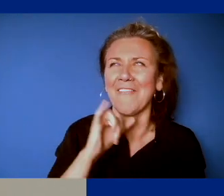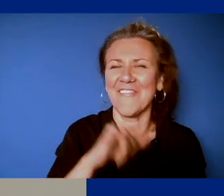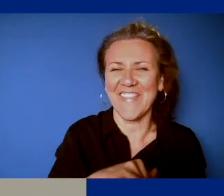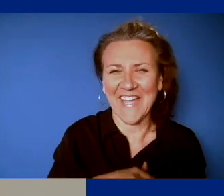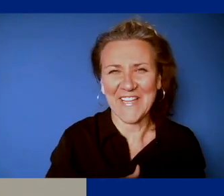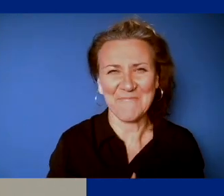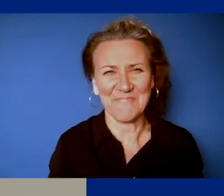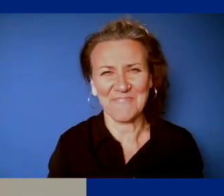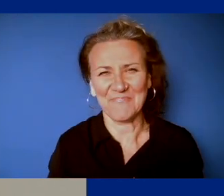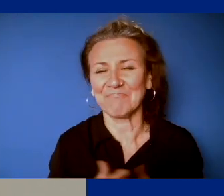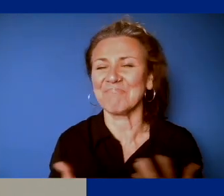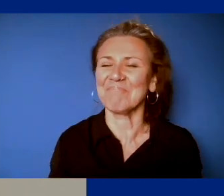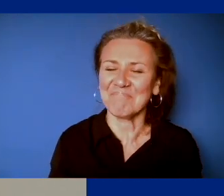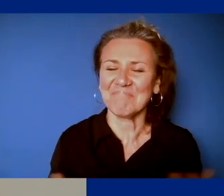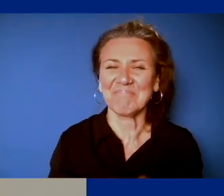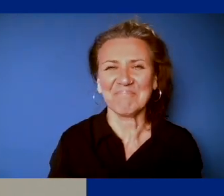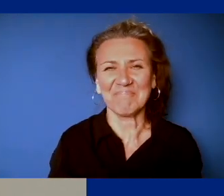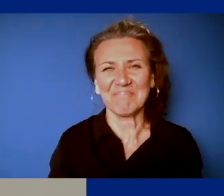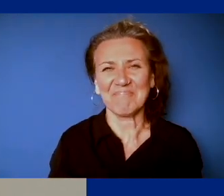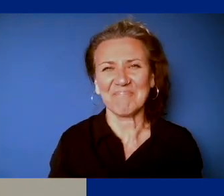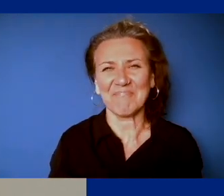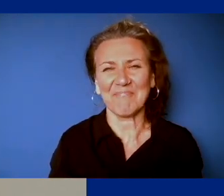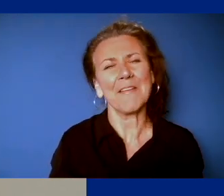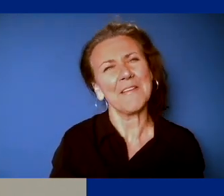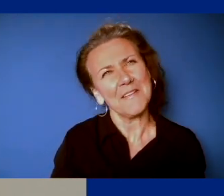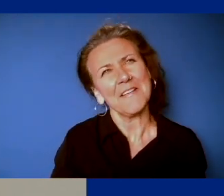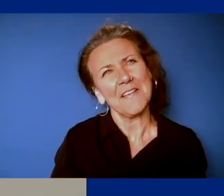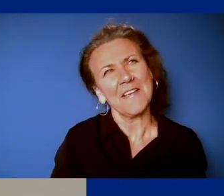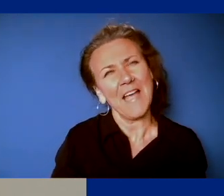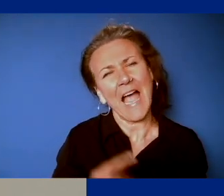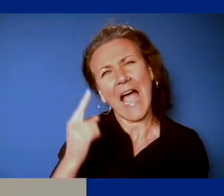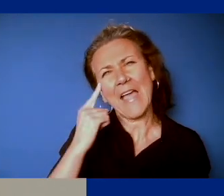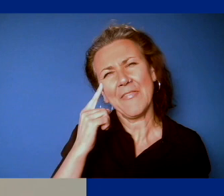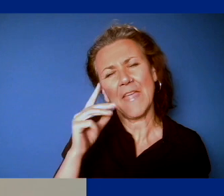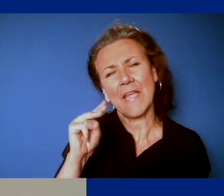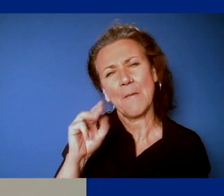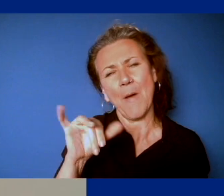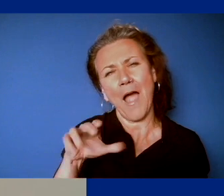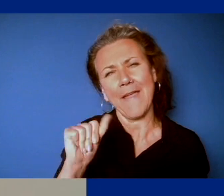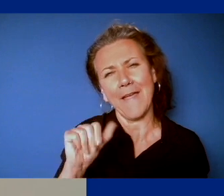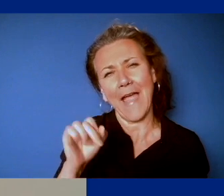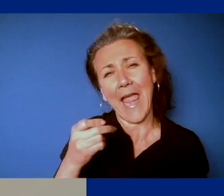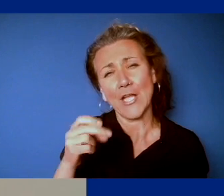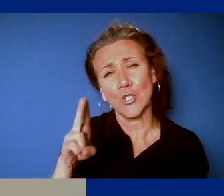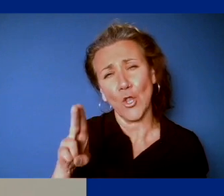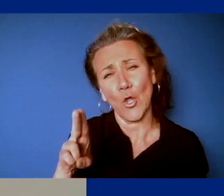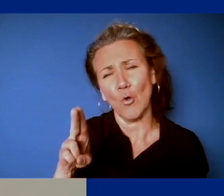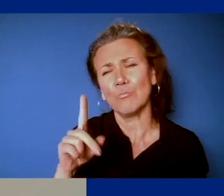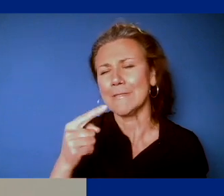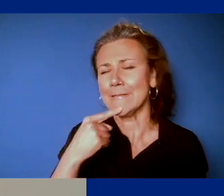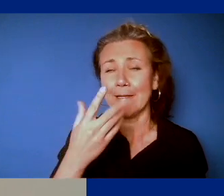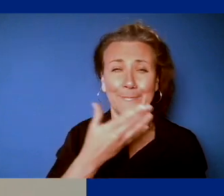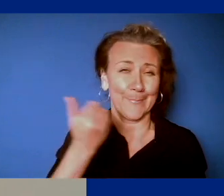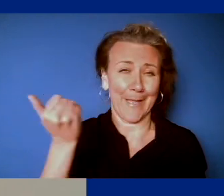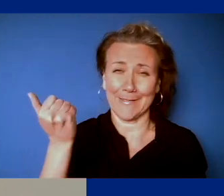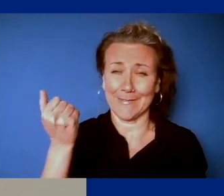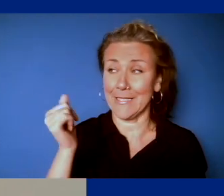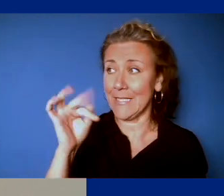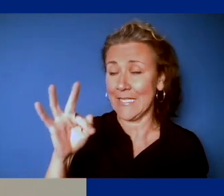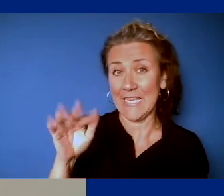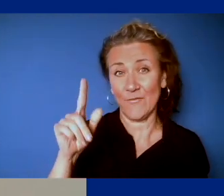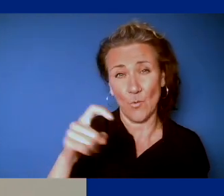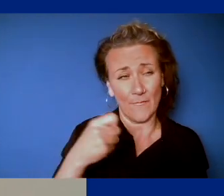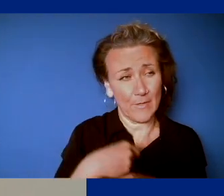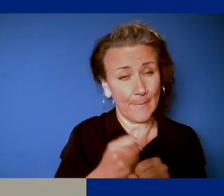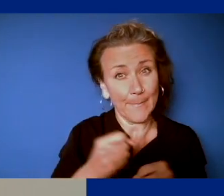much. You know, but I think that probably Maya Angelou said it best. She said, if you do something, when you have